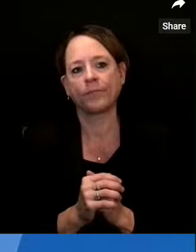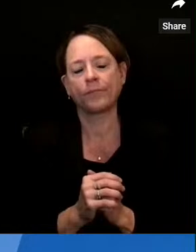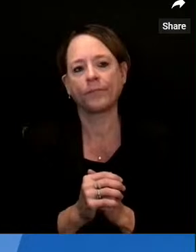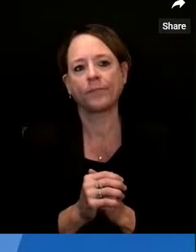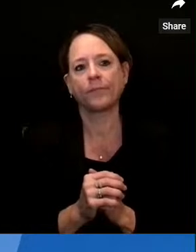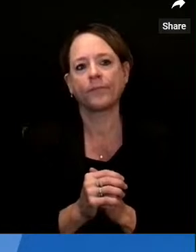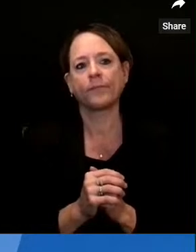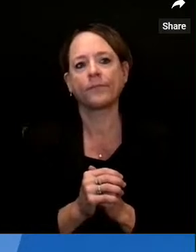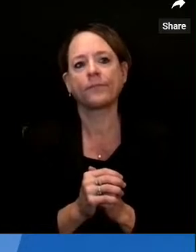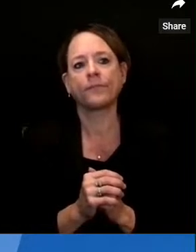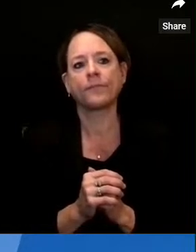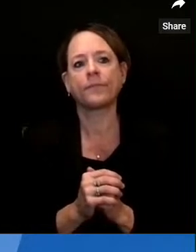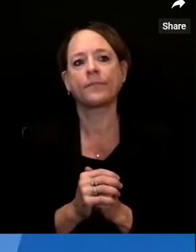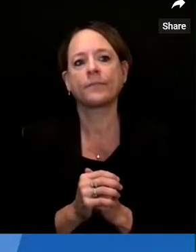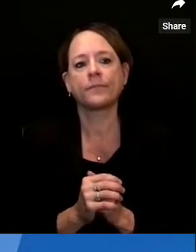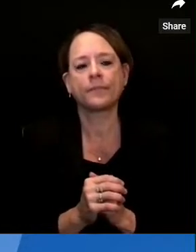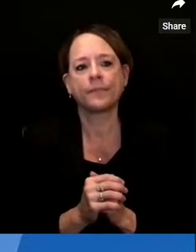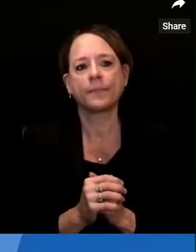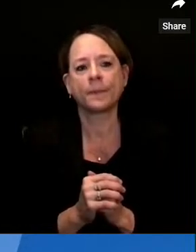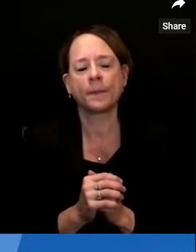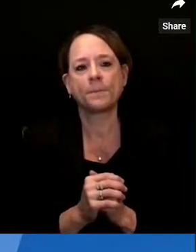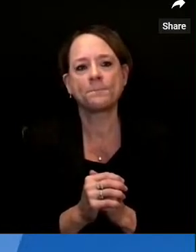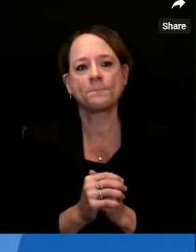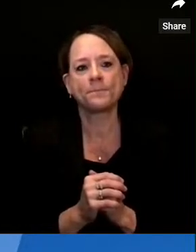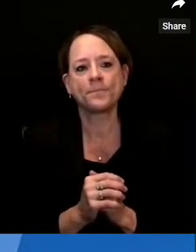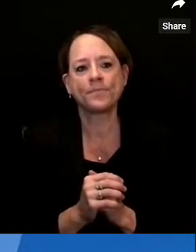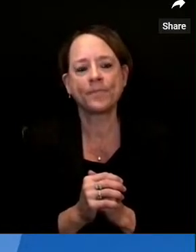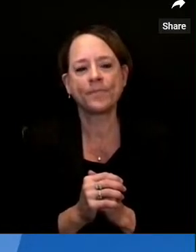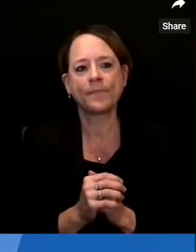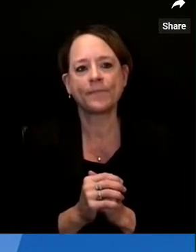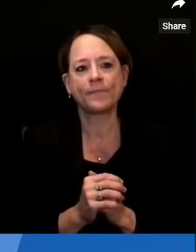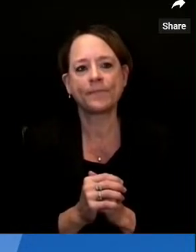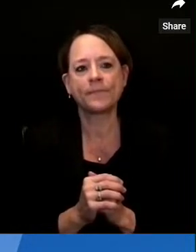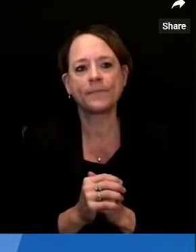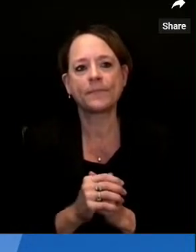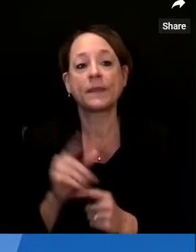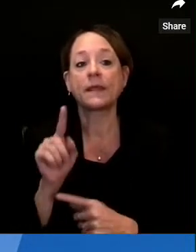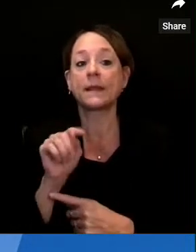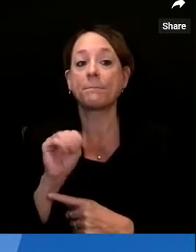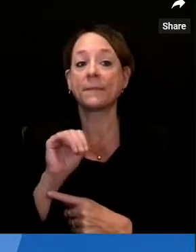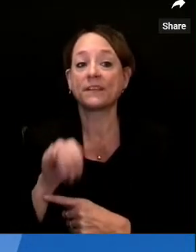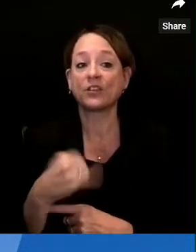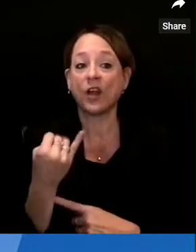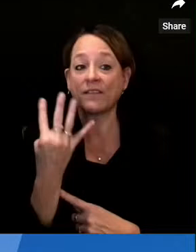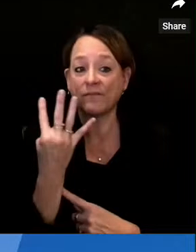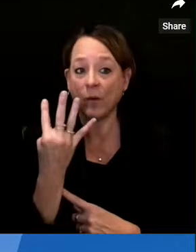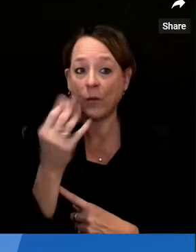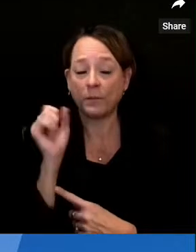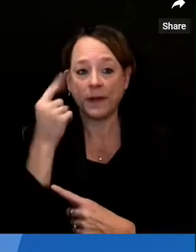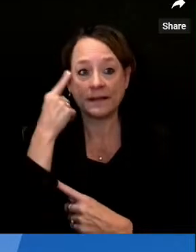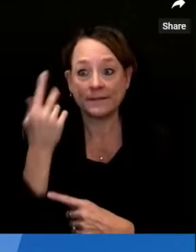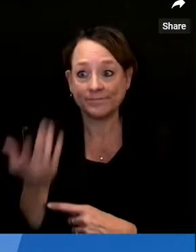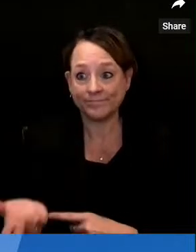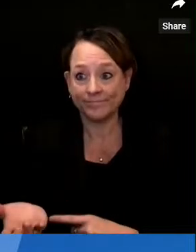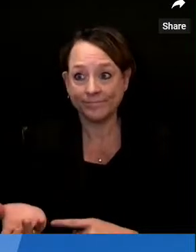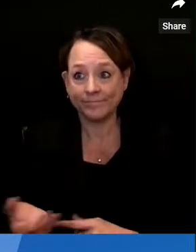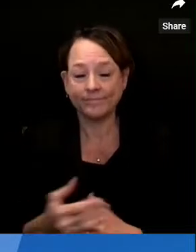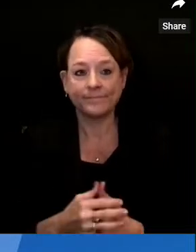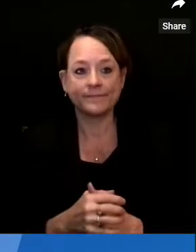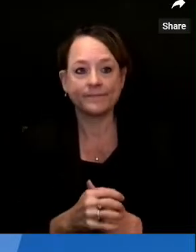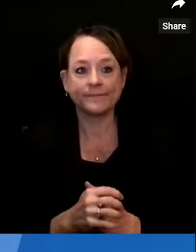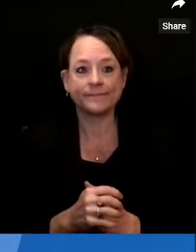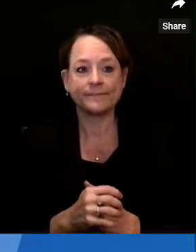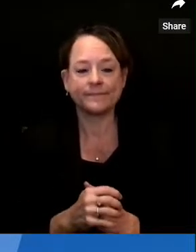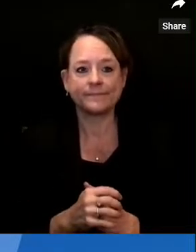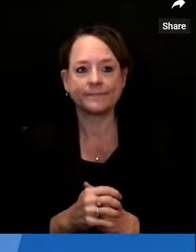Thanks for taking my question. I'm wondering, as we continue to see increased disease activity, where do we stand with